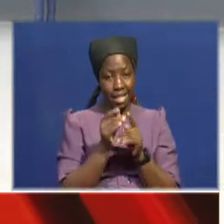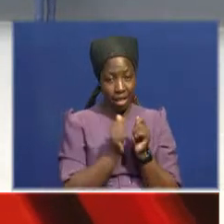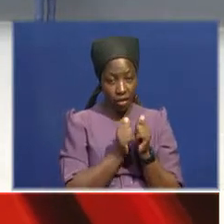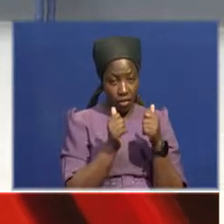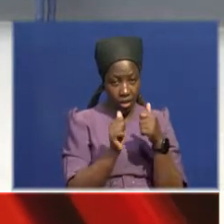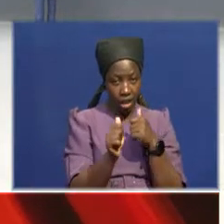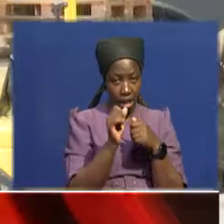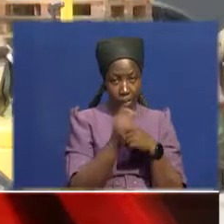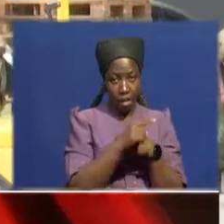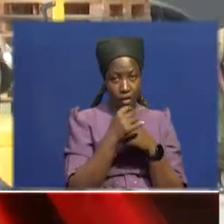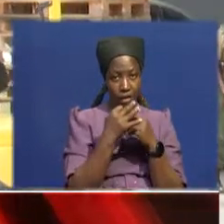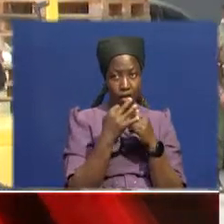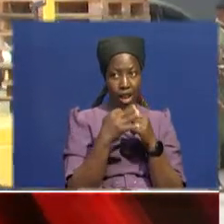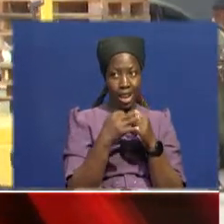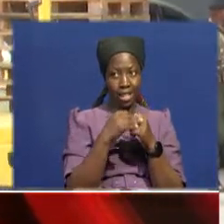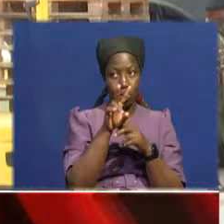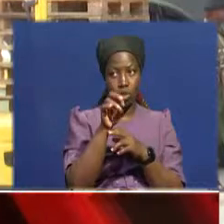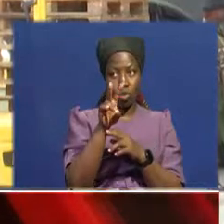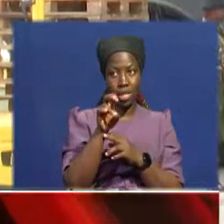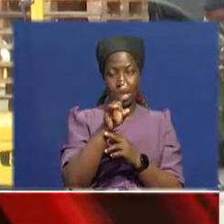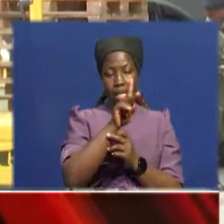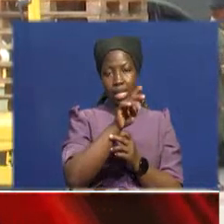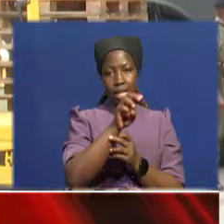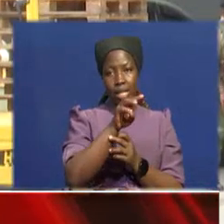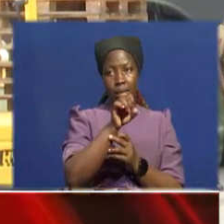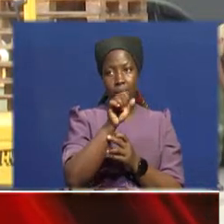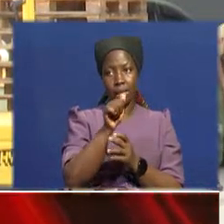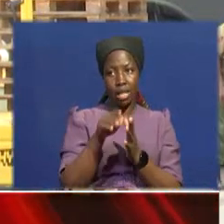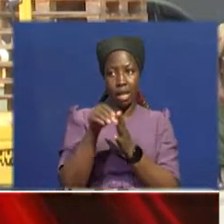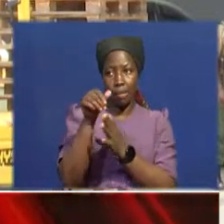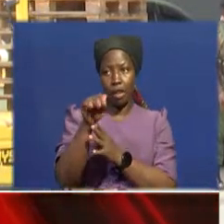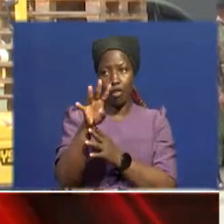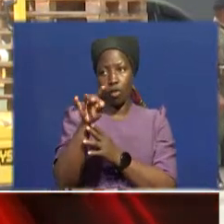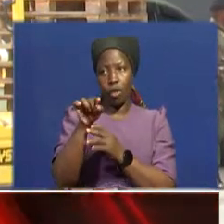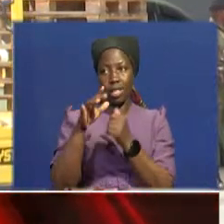August 2020, KEMSA had paid 4.9 billion